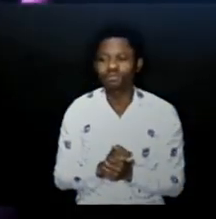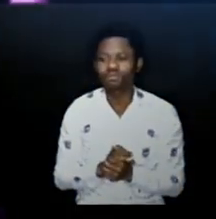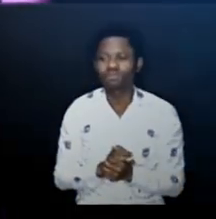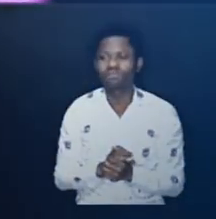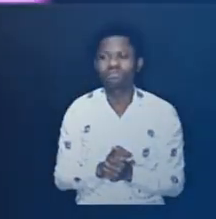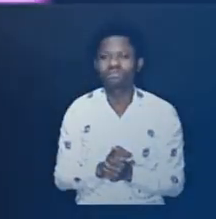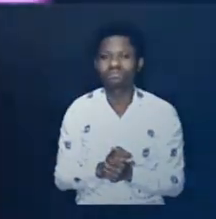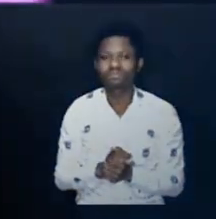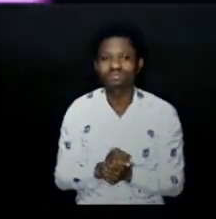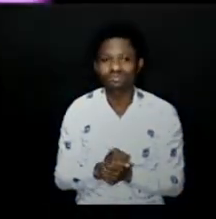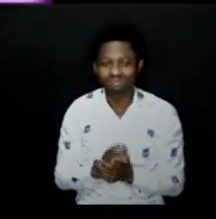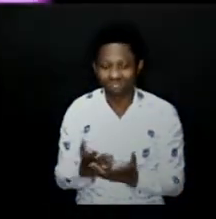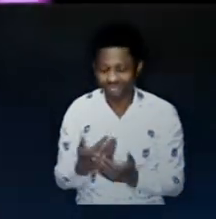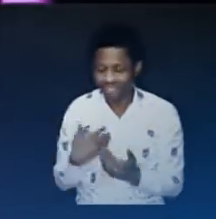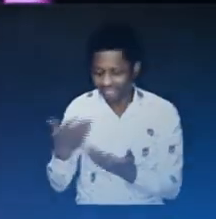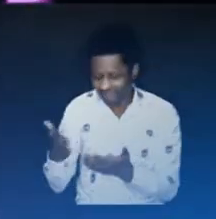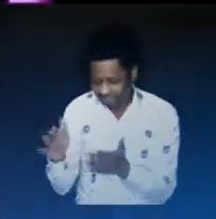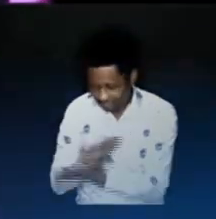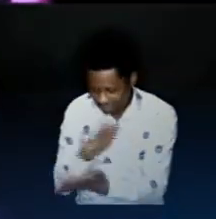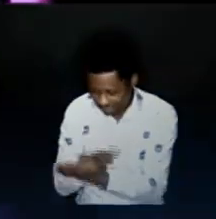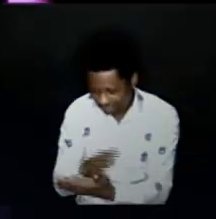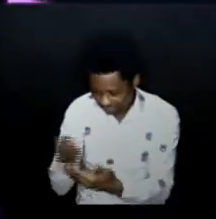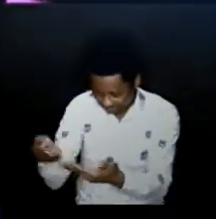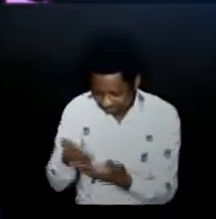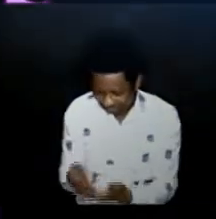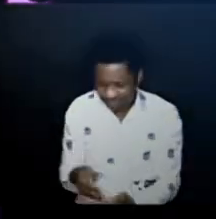least have the ballot paper. And